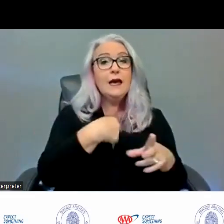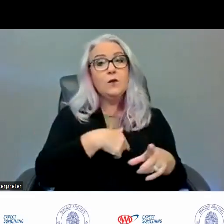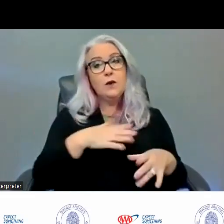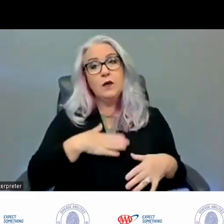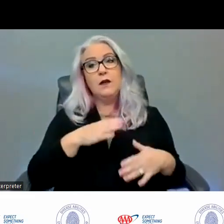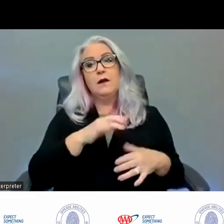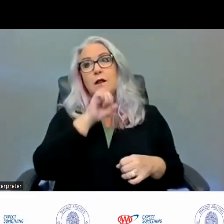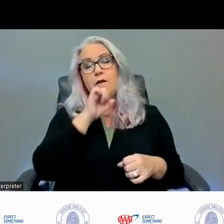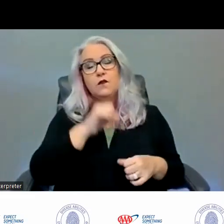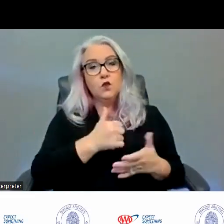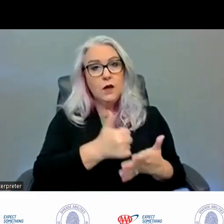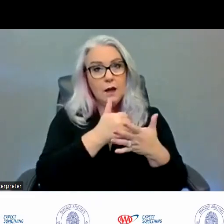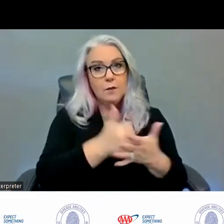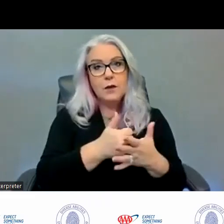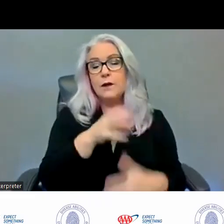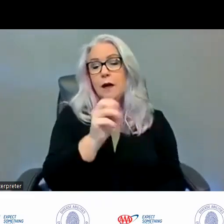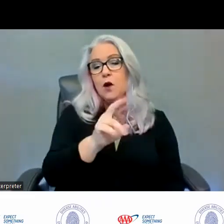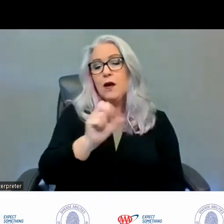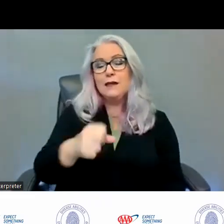clients find a good fit.